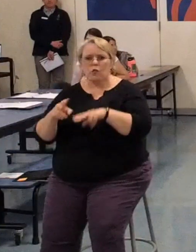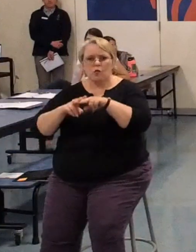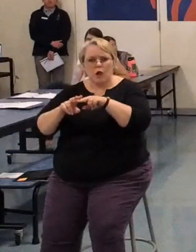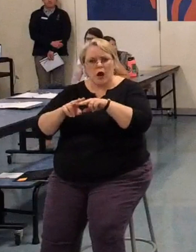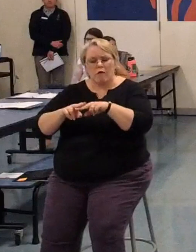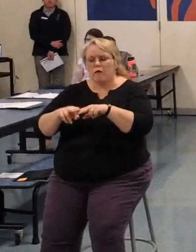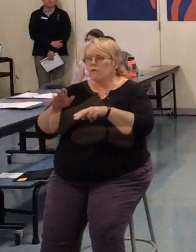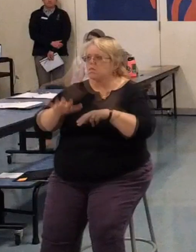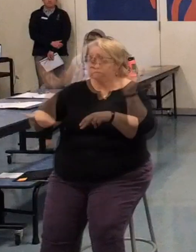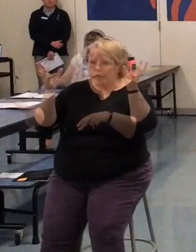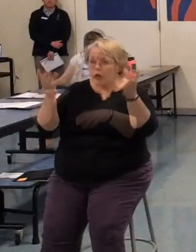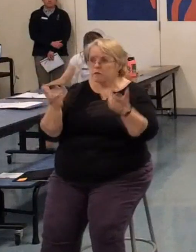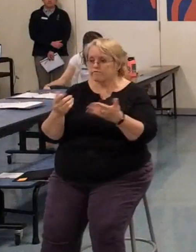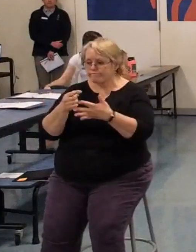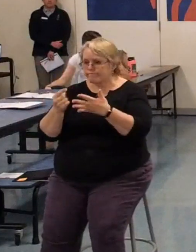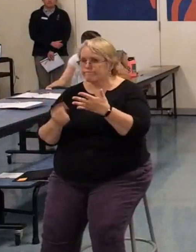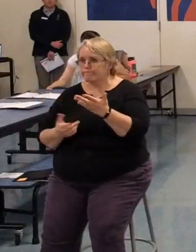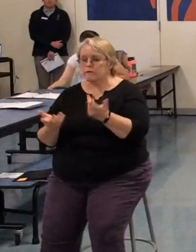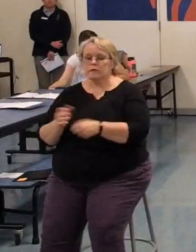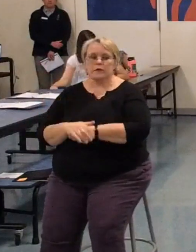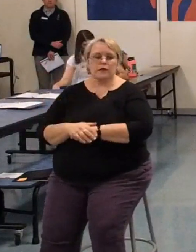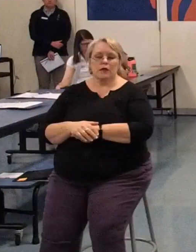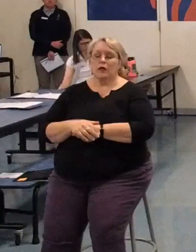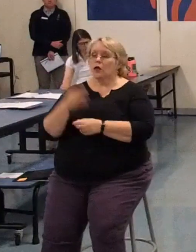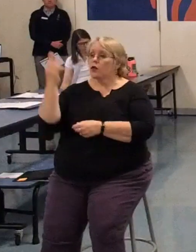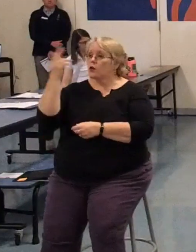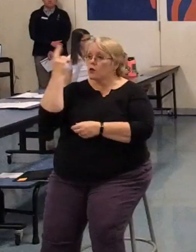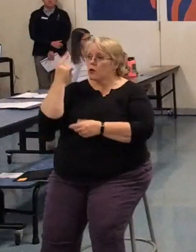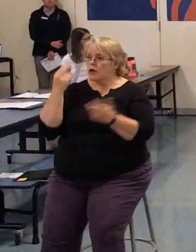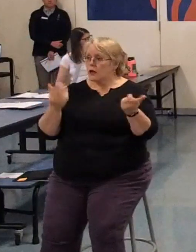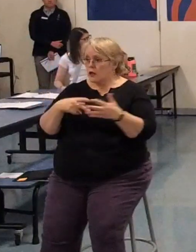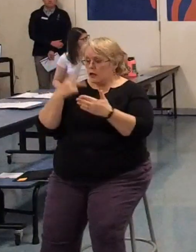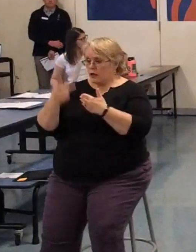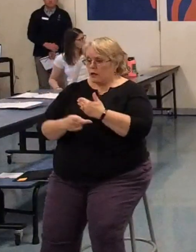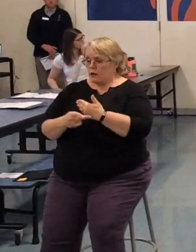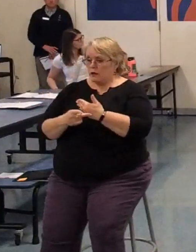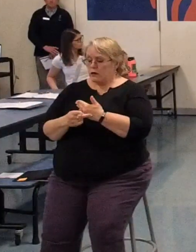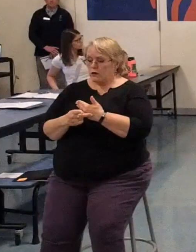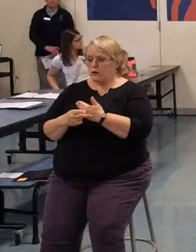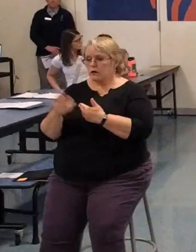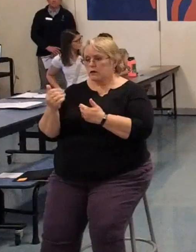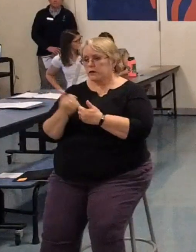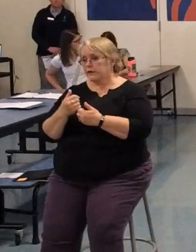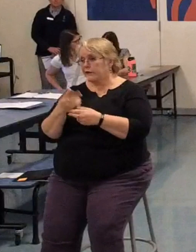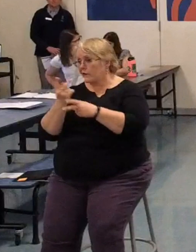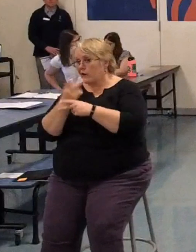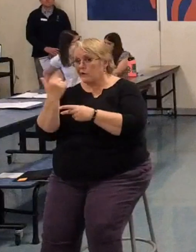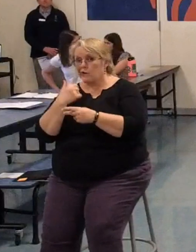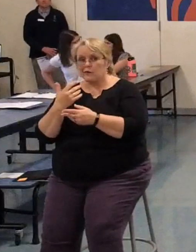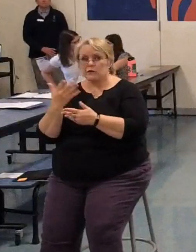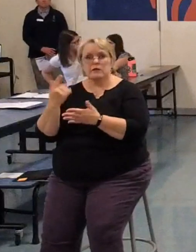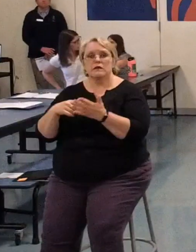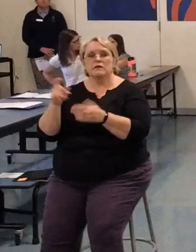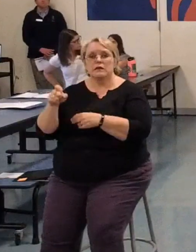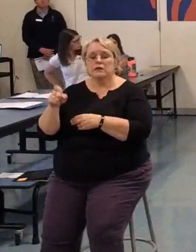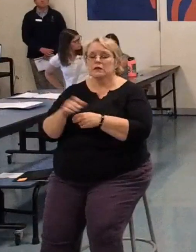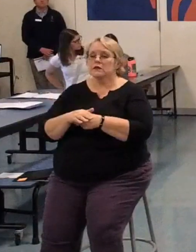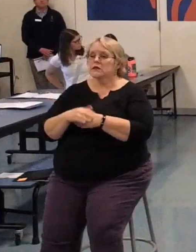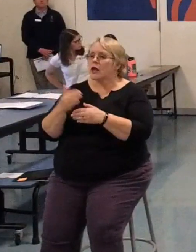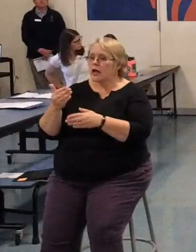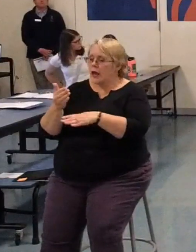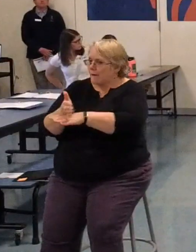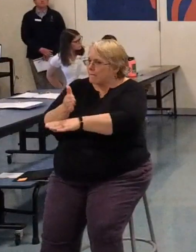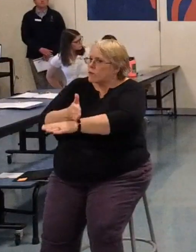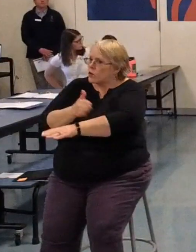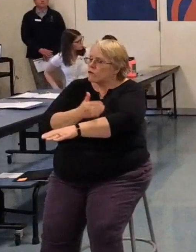surface streets in this area. So the purpose of this project is then to address those needs. So to improve